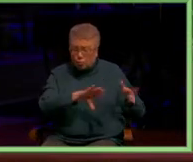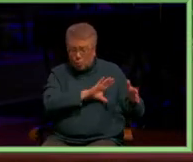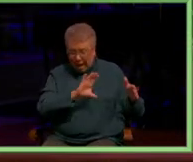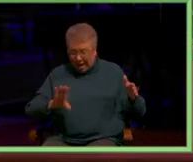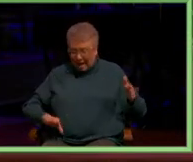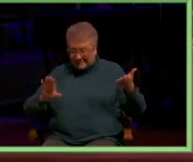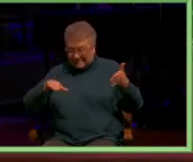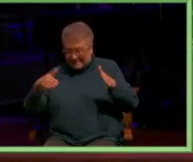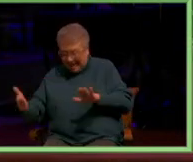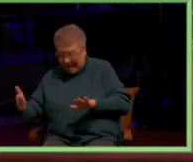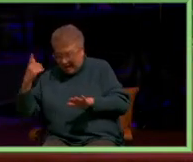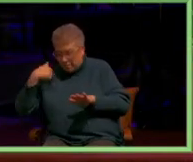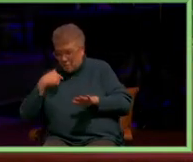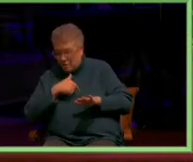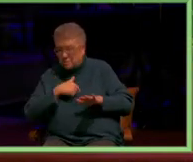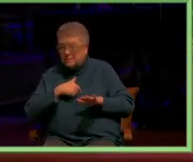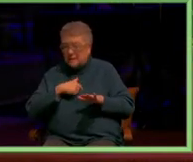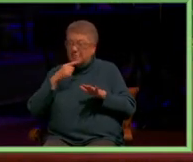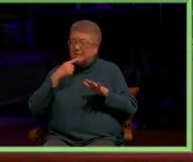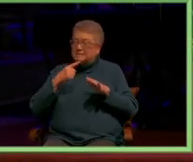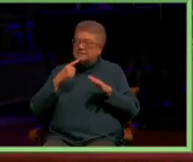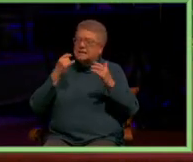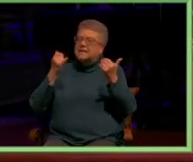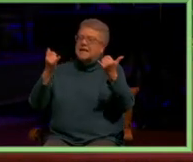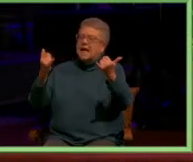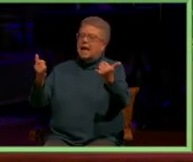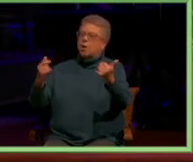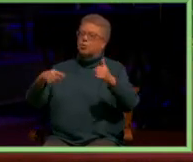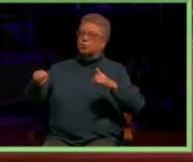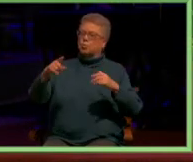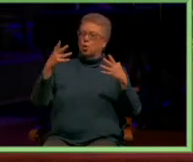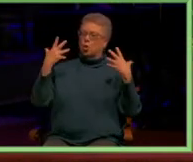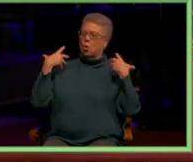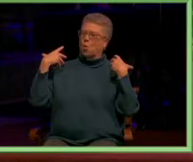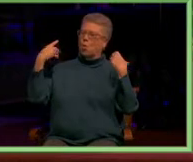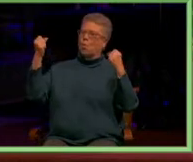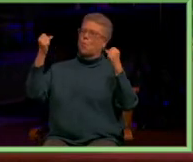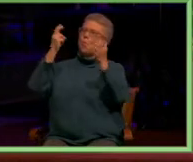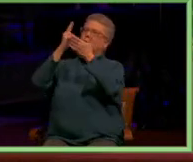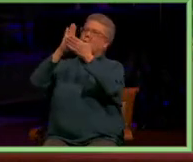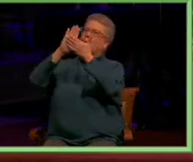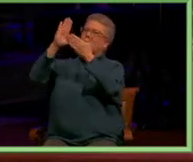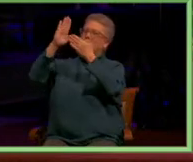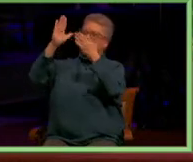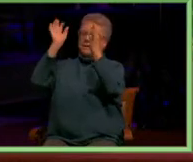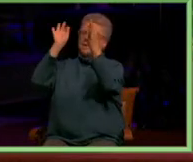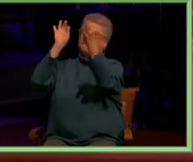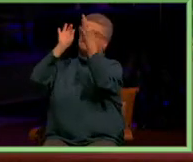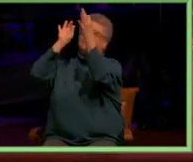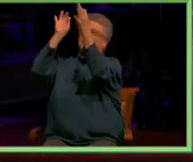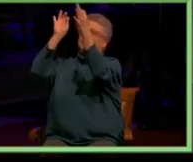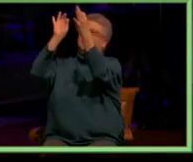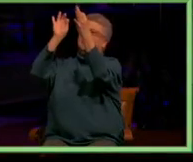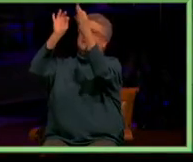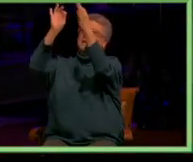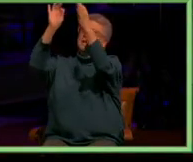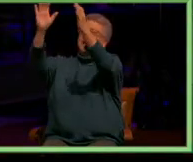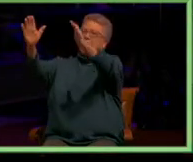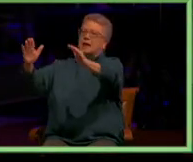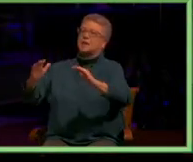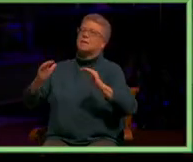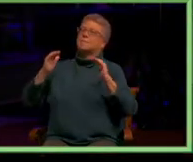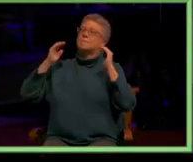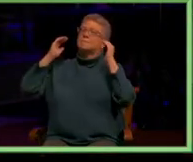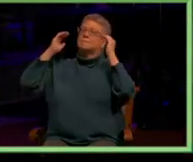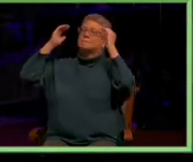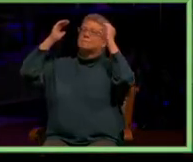about us. Look at the text. Don't miss this. It says, now you are holy, blameless, and above